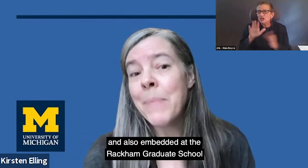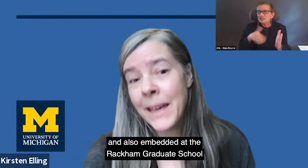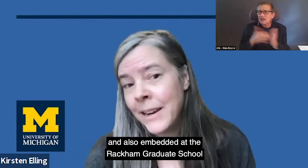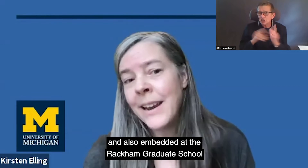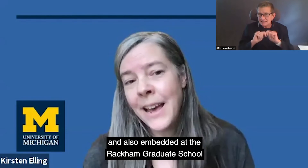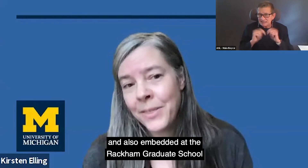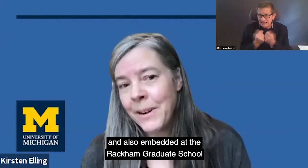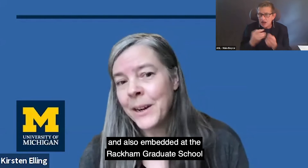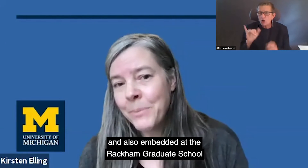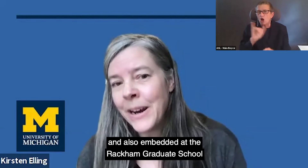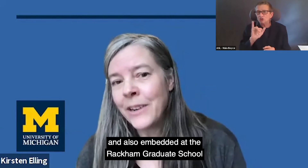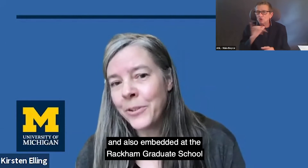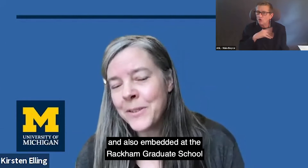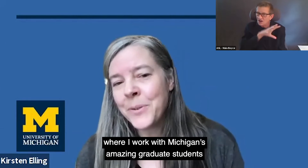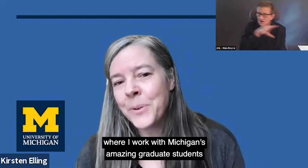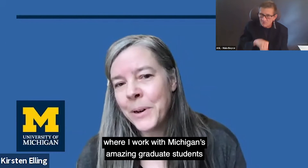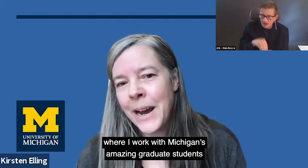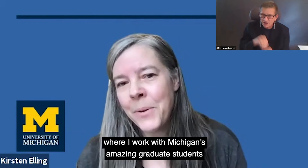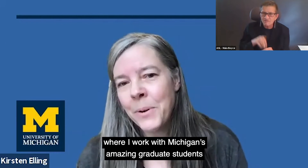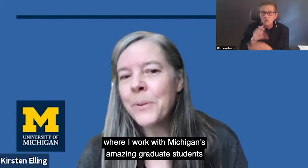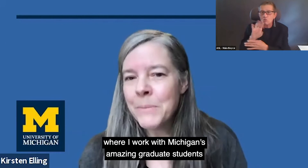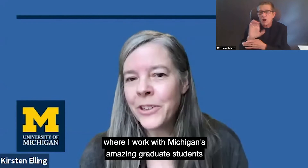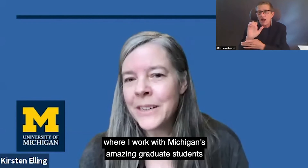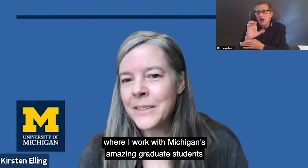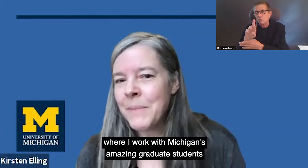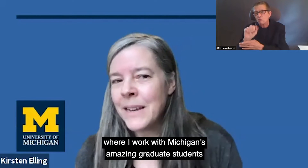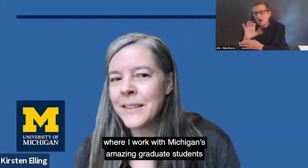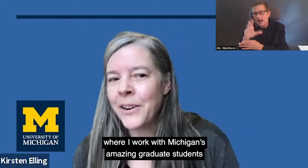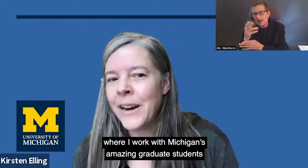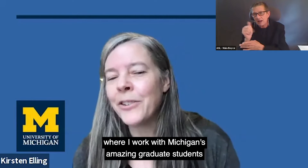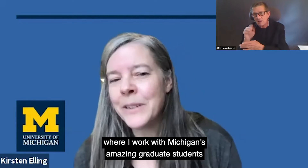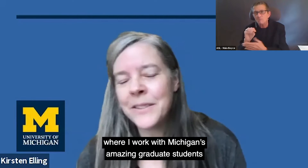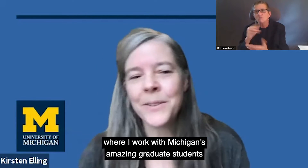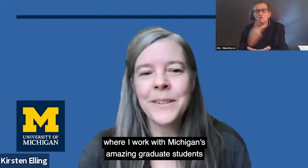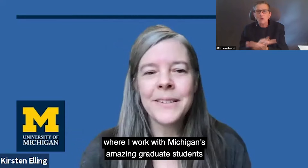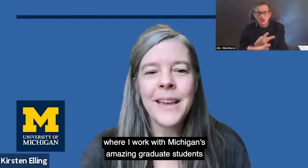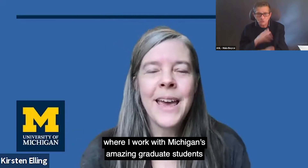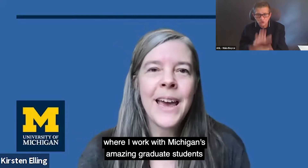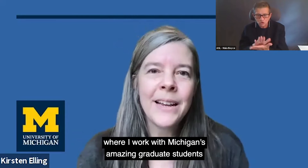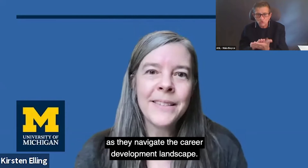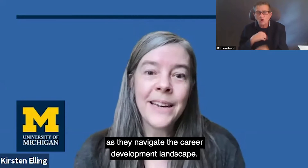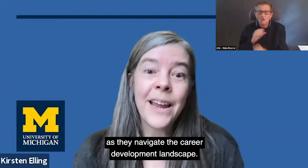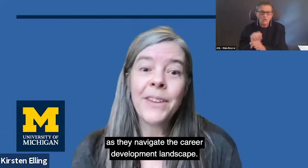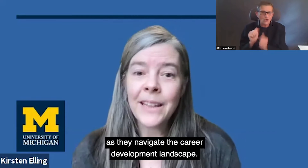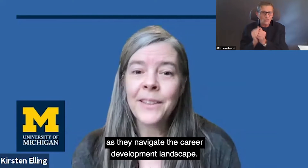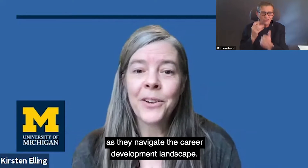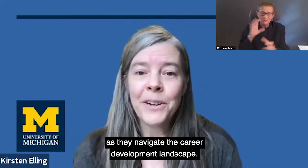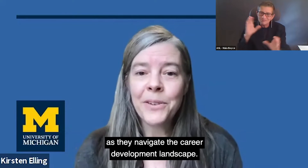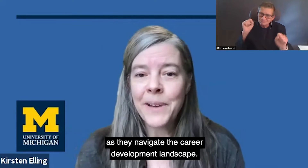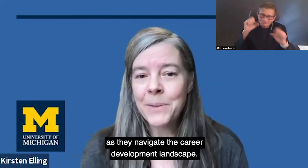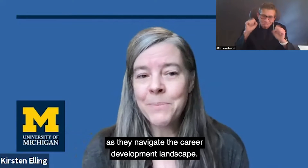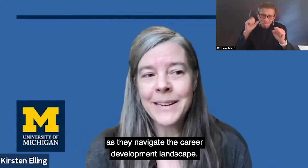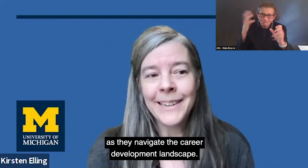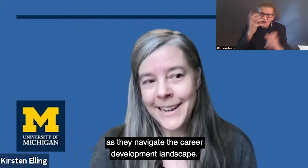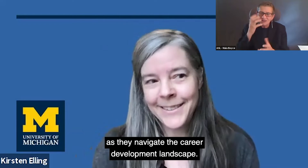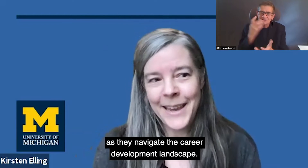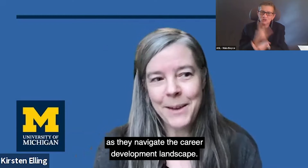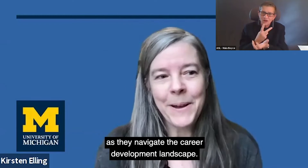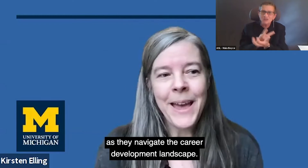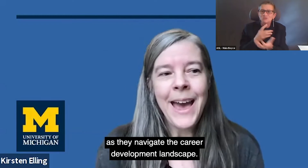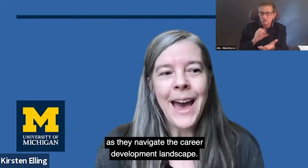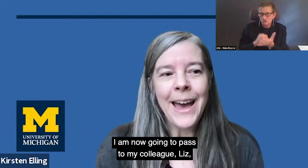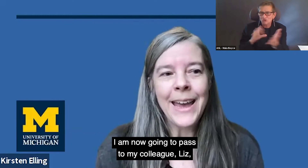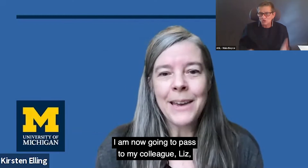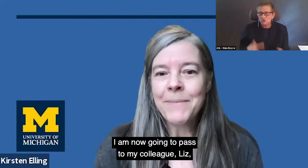also embedded at the Rackham Graduate School, where I work with Michigan's amazing graduate students as they navigate the career development